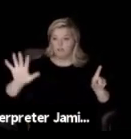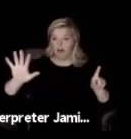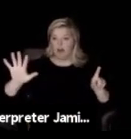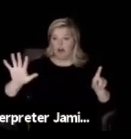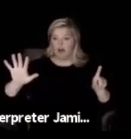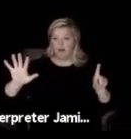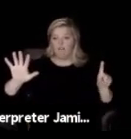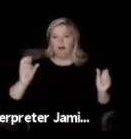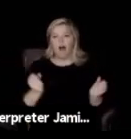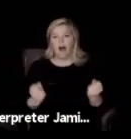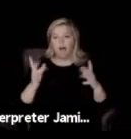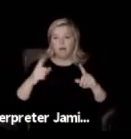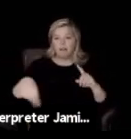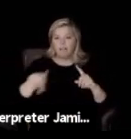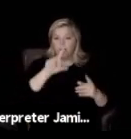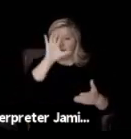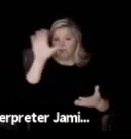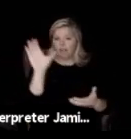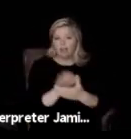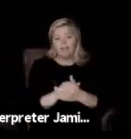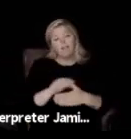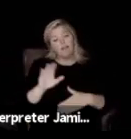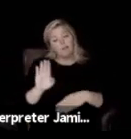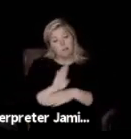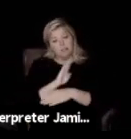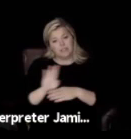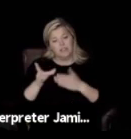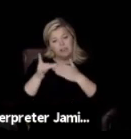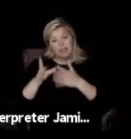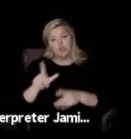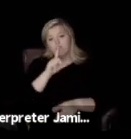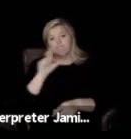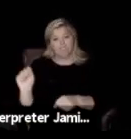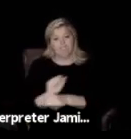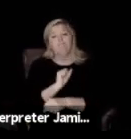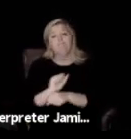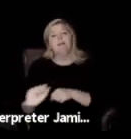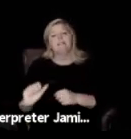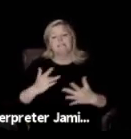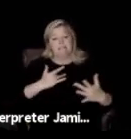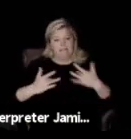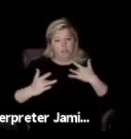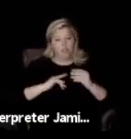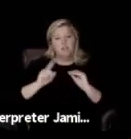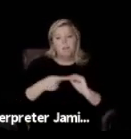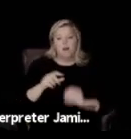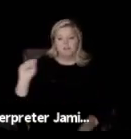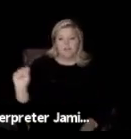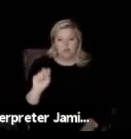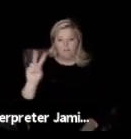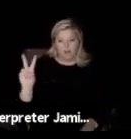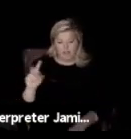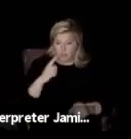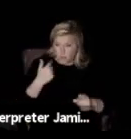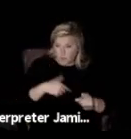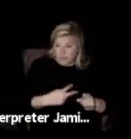believe that business leaders are concerned about sexual violence? That's the next poll, Shelby. Are we stuck,